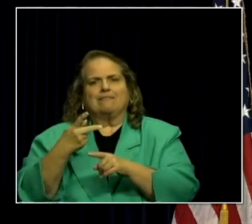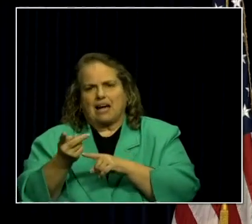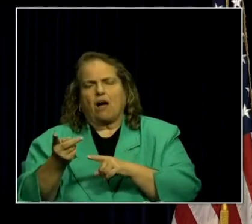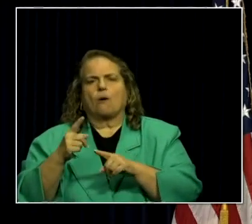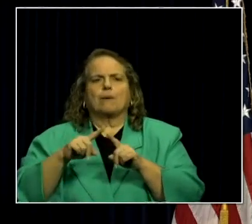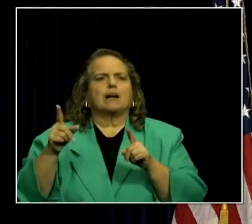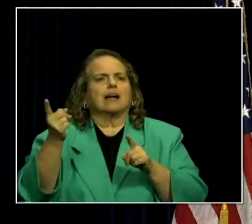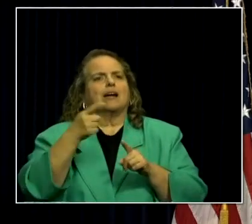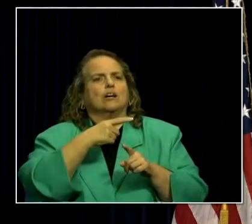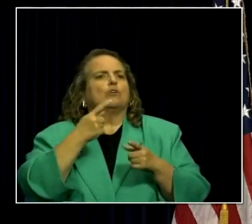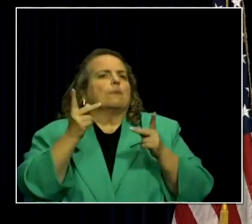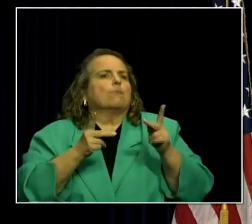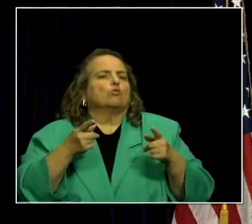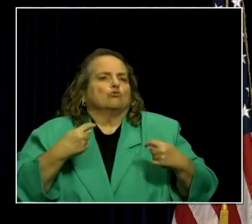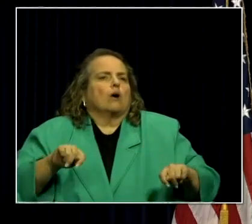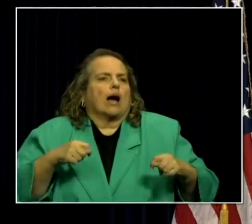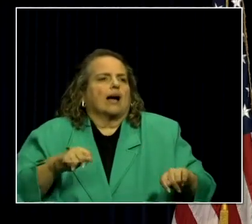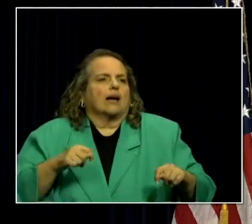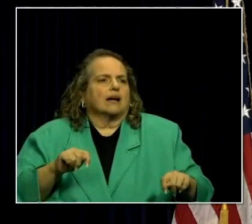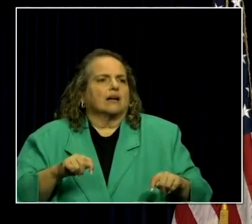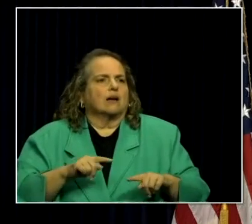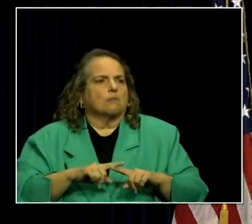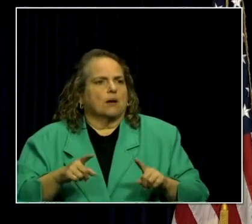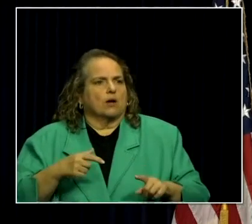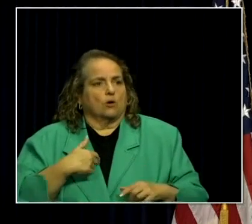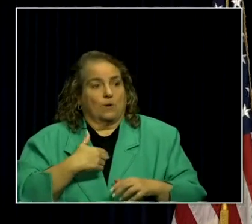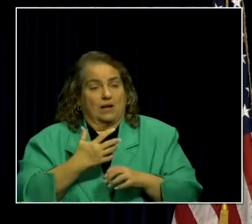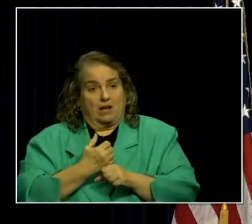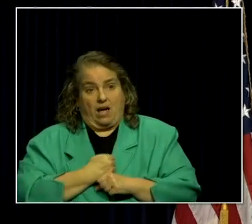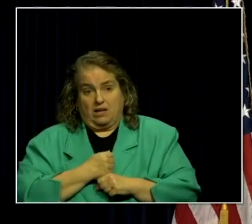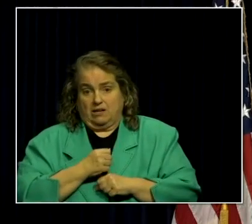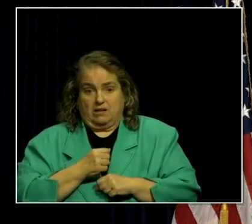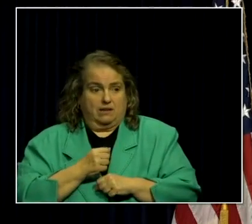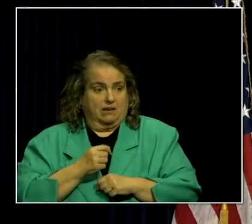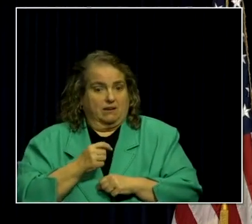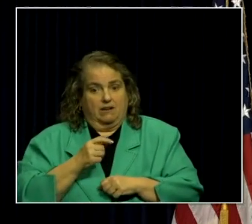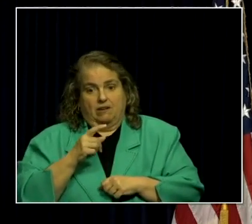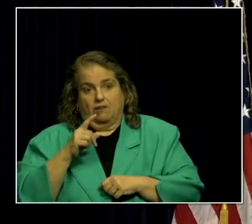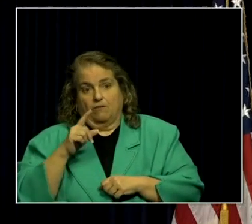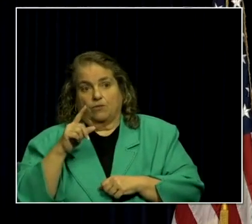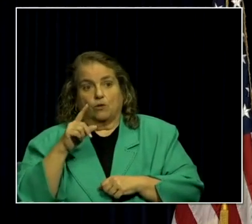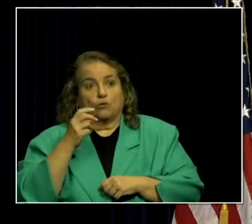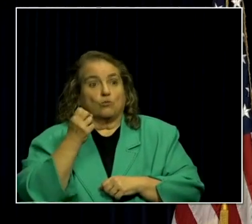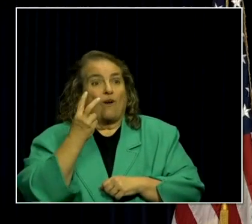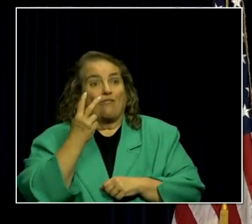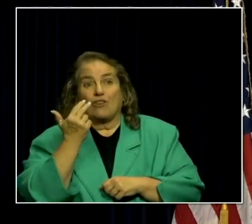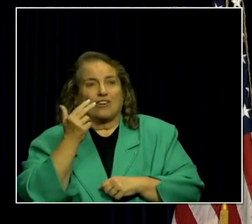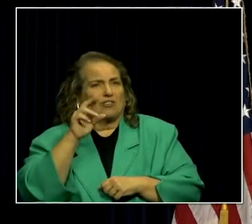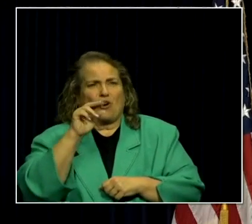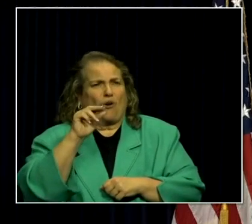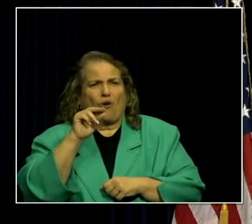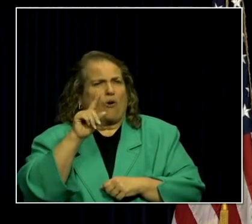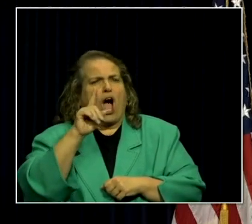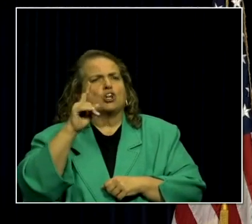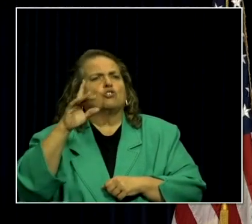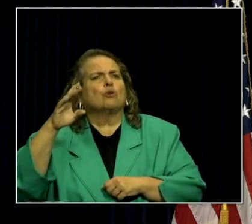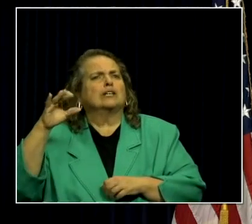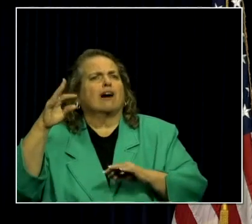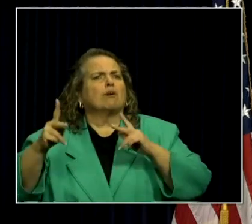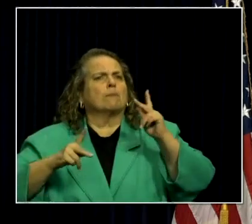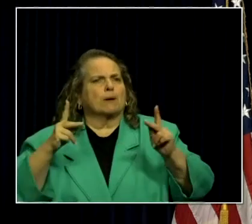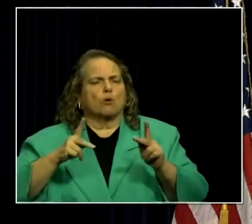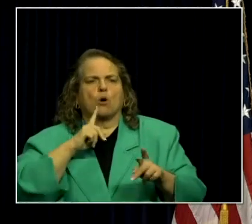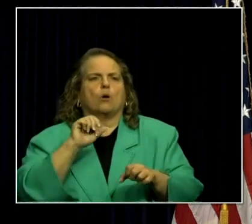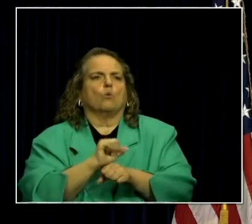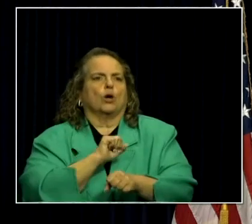appreciate them trying. But we have got not dozens, we've got hundreds of people working on that every day. Are